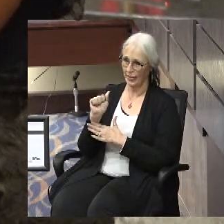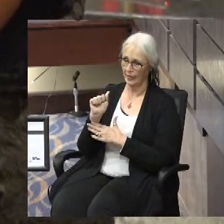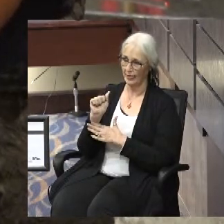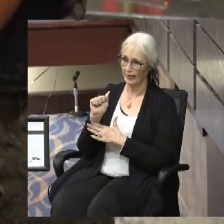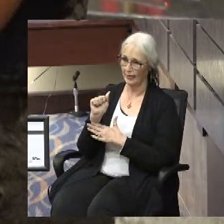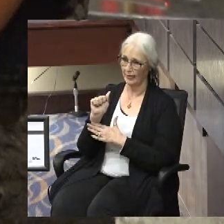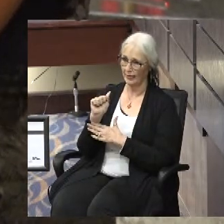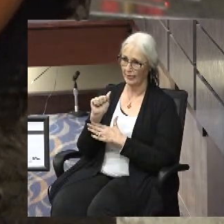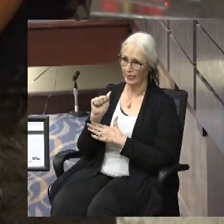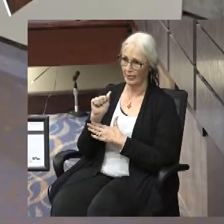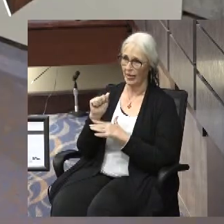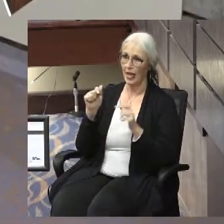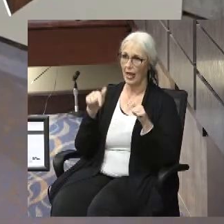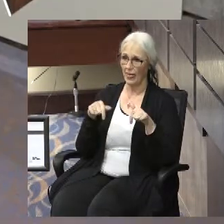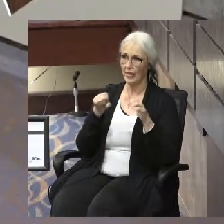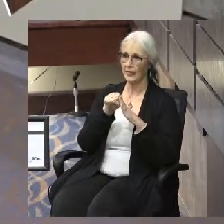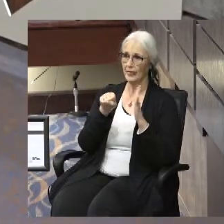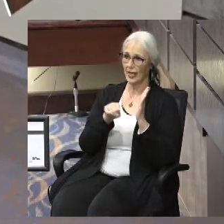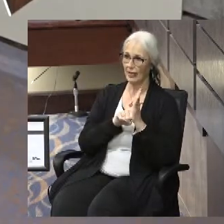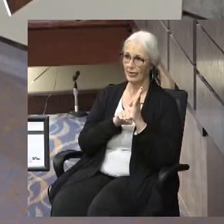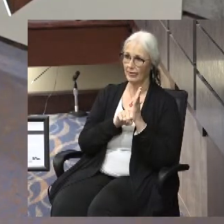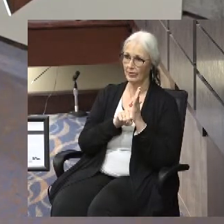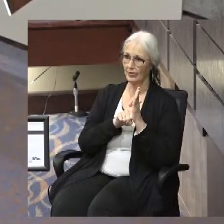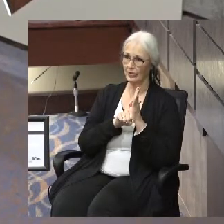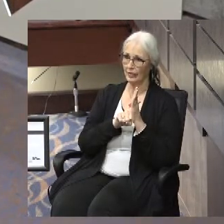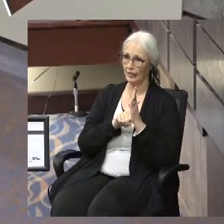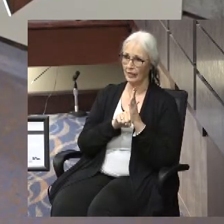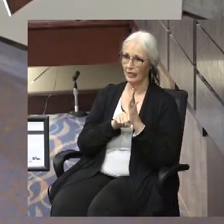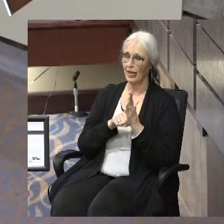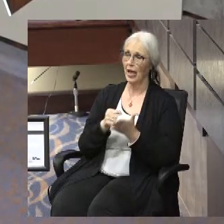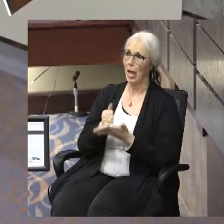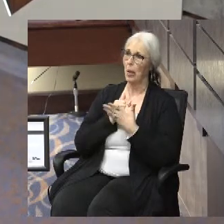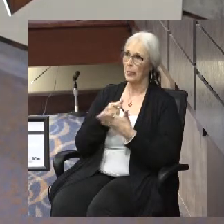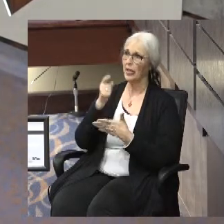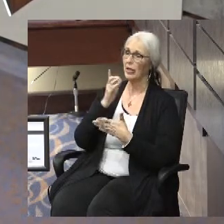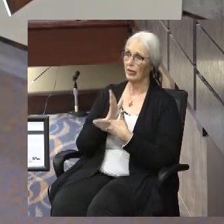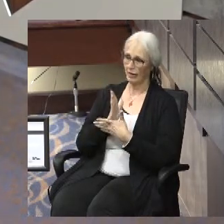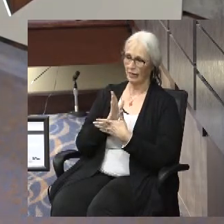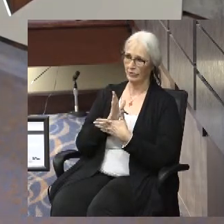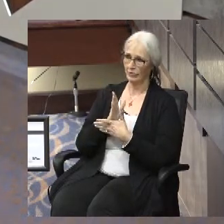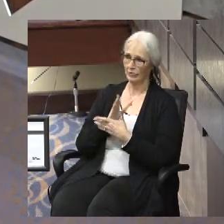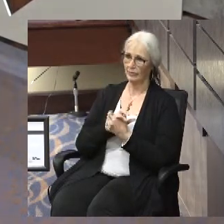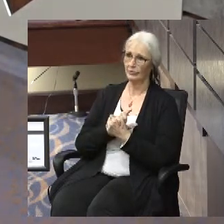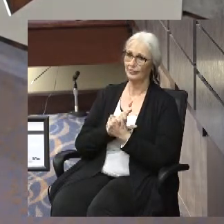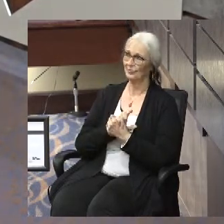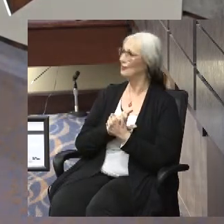United States and of this state, and of this state. so help me God. So help me God.